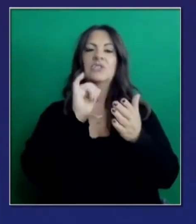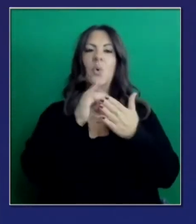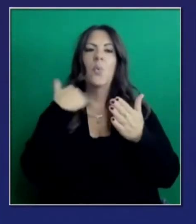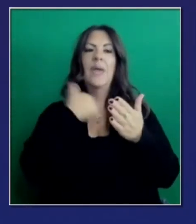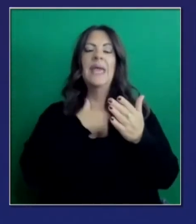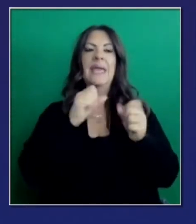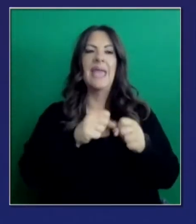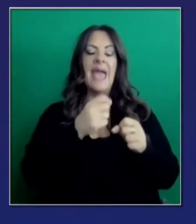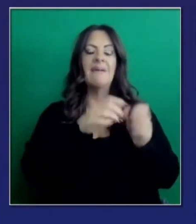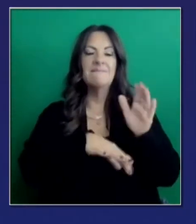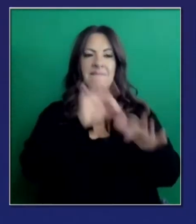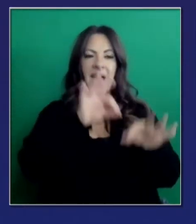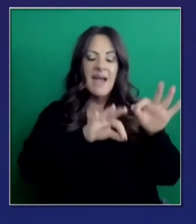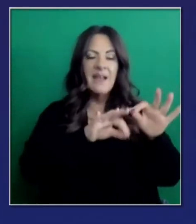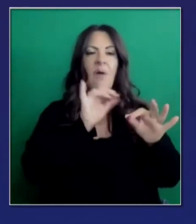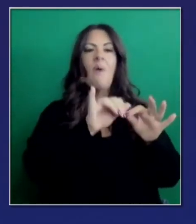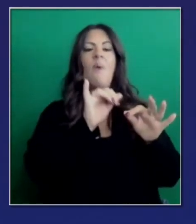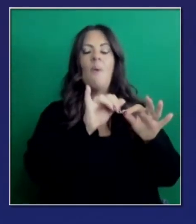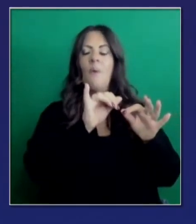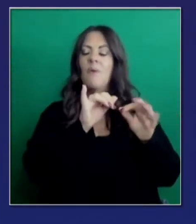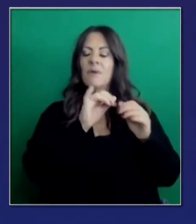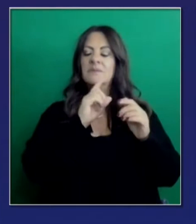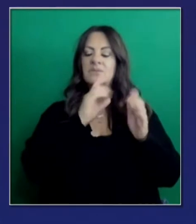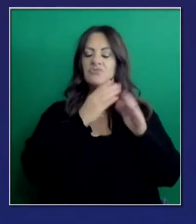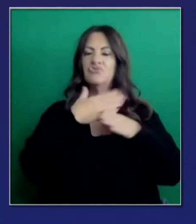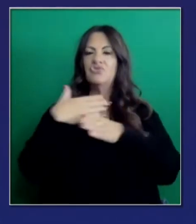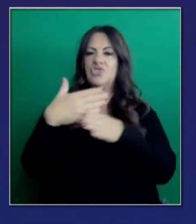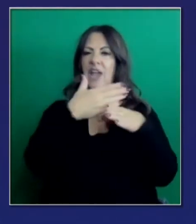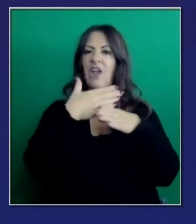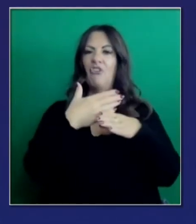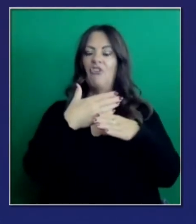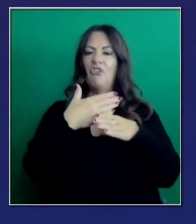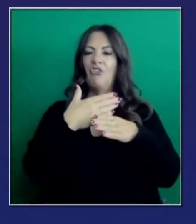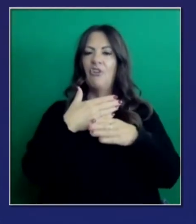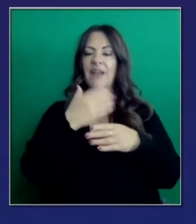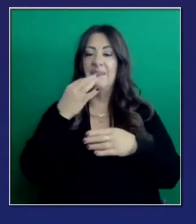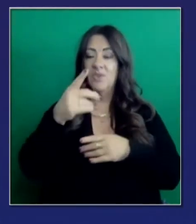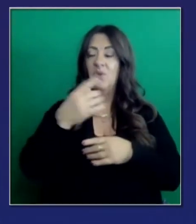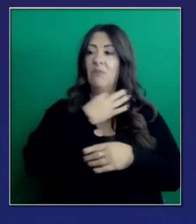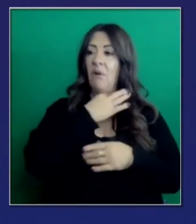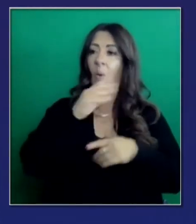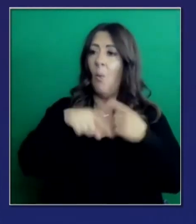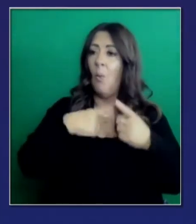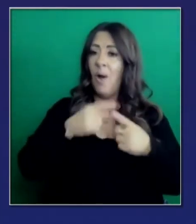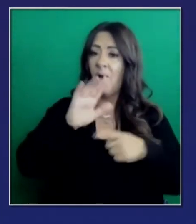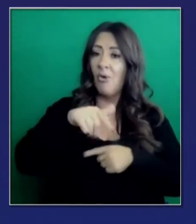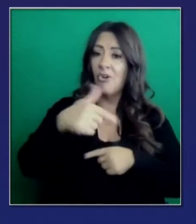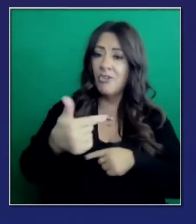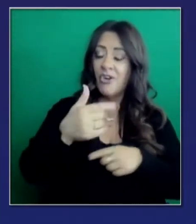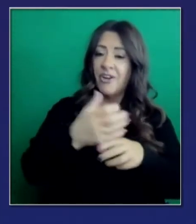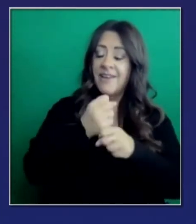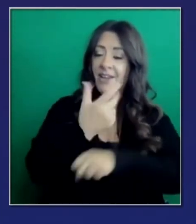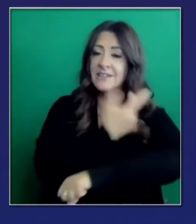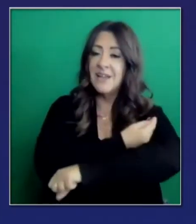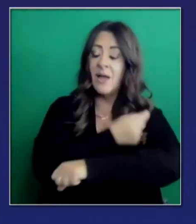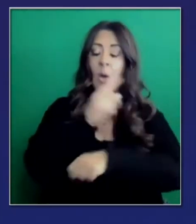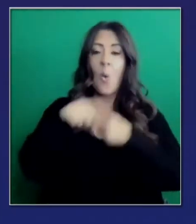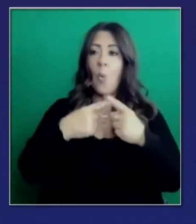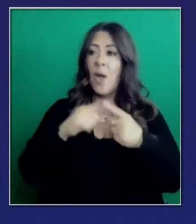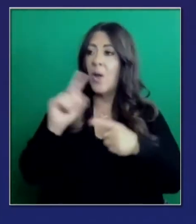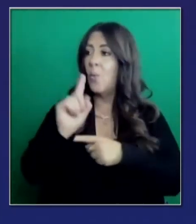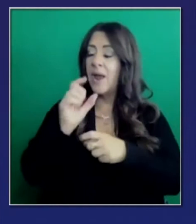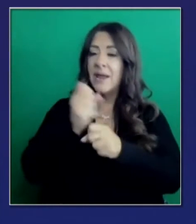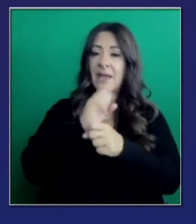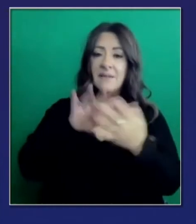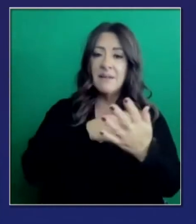you care about, when's my time, when do I get a schedule, when do I get a vaccine, when am I scheduled, and how close is it?